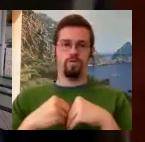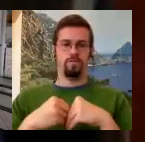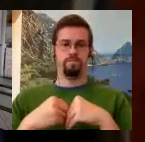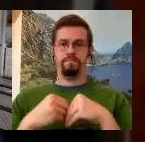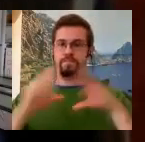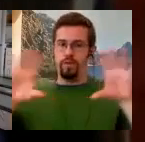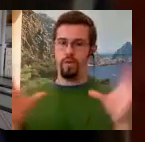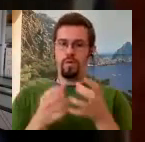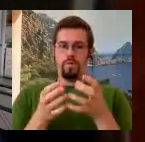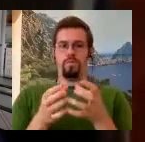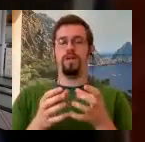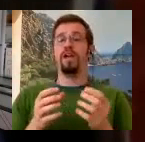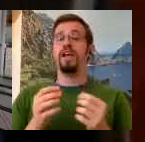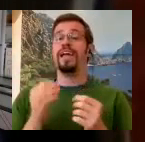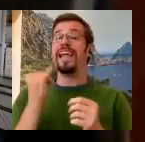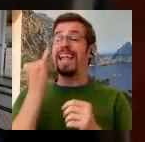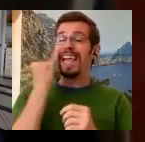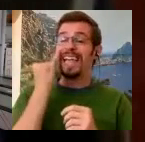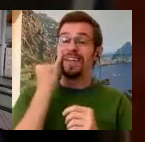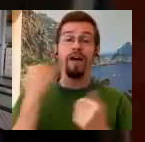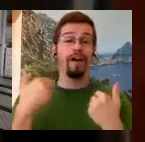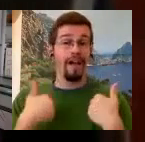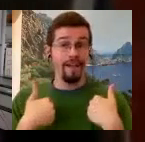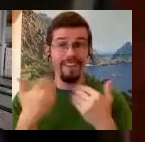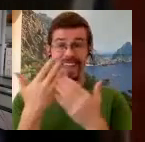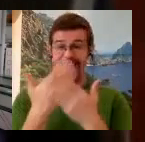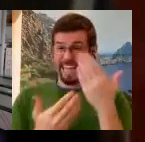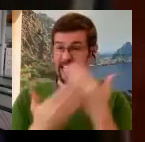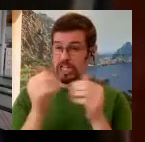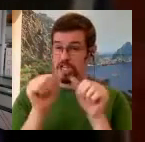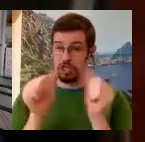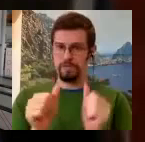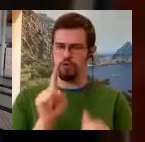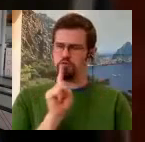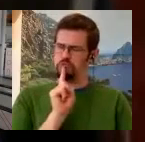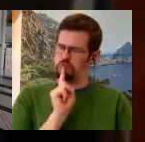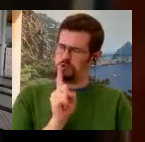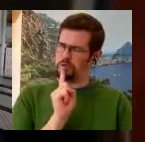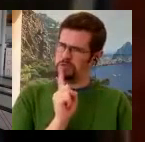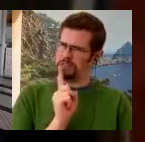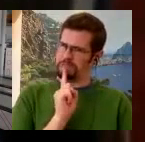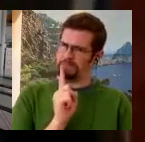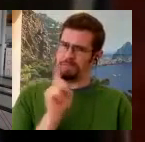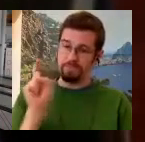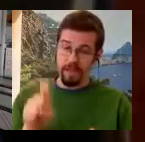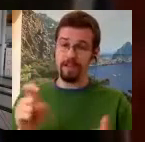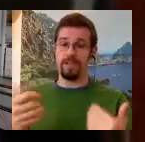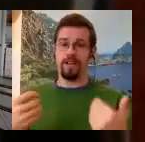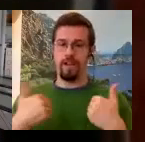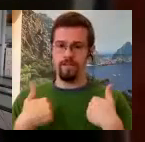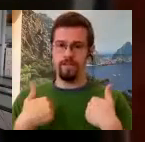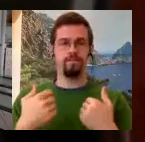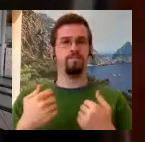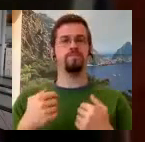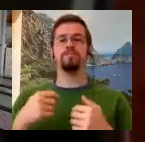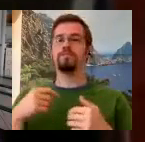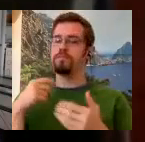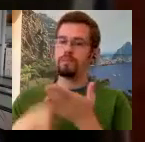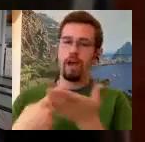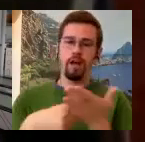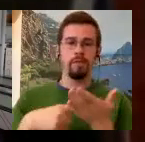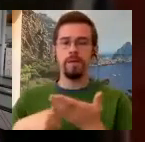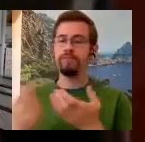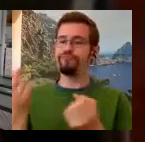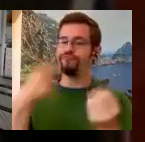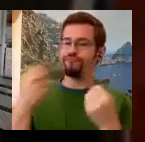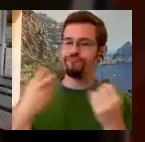hand shapes that you would really, really like to have, please catalog them, talk about them, and later